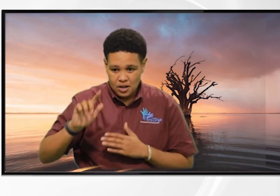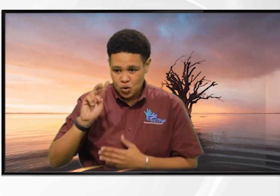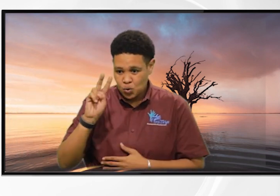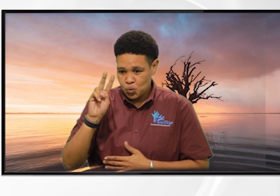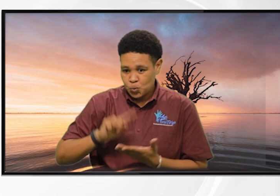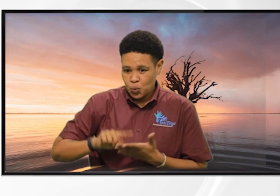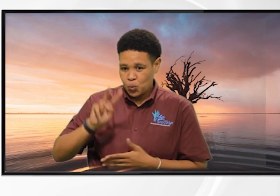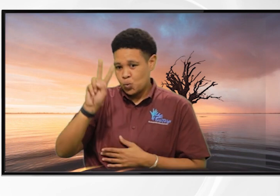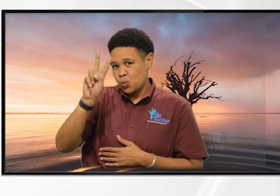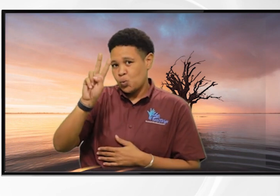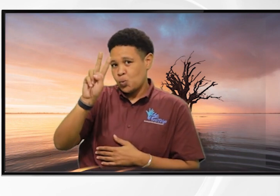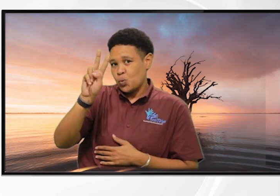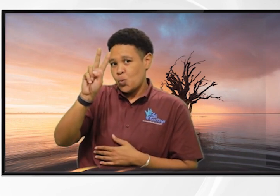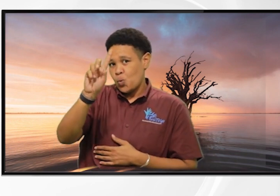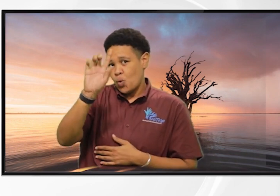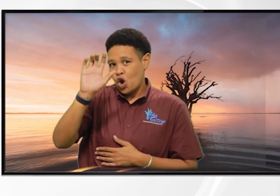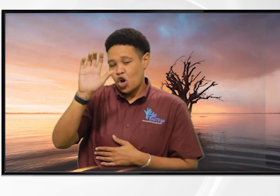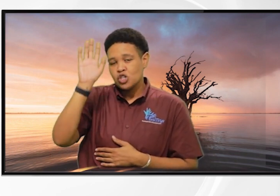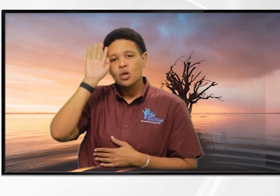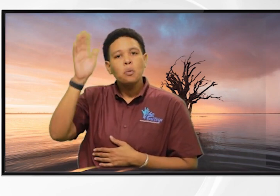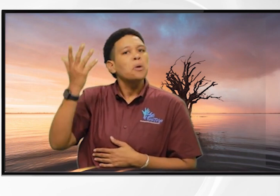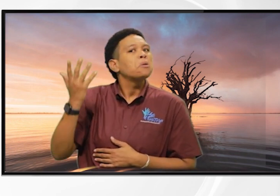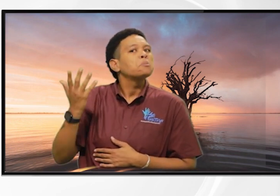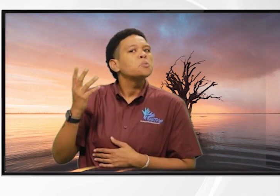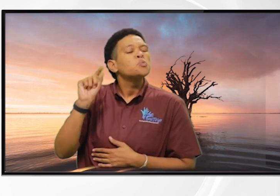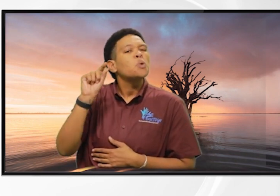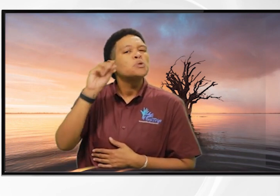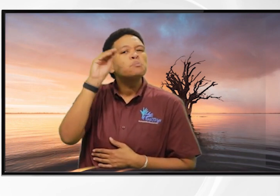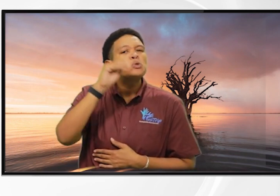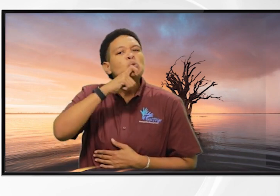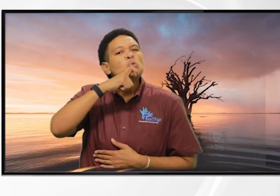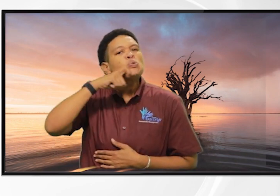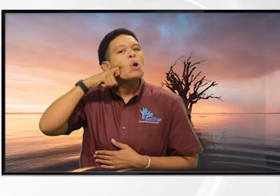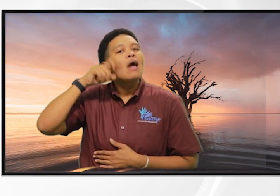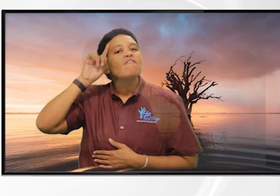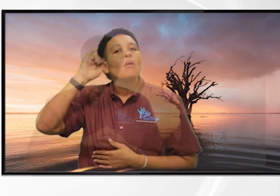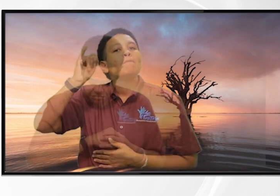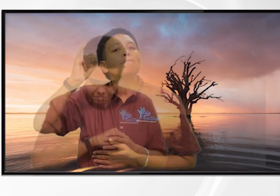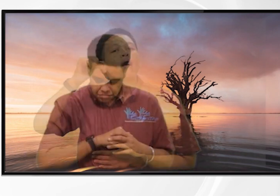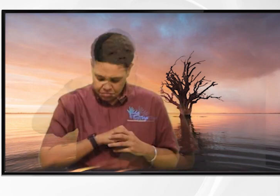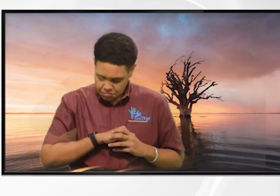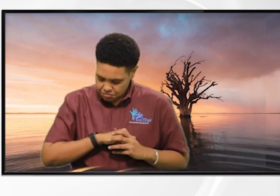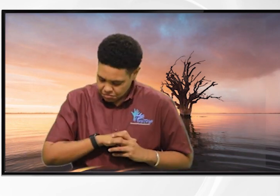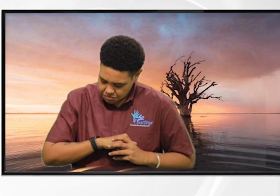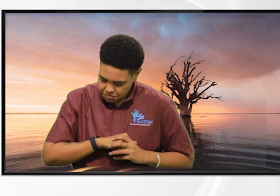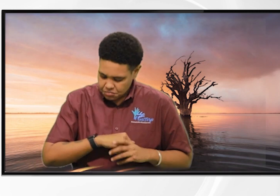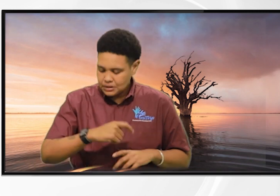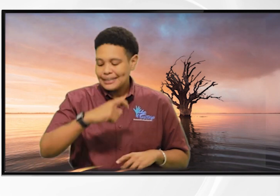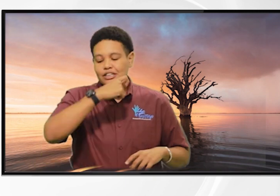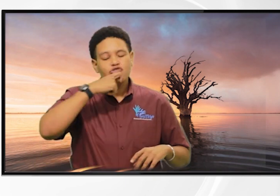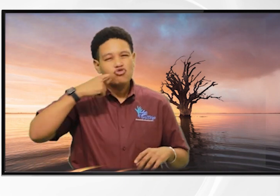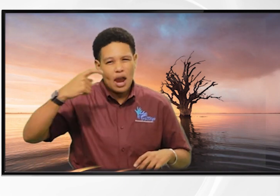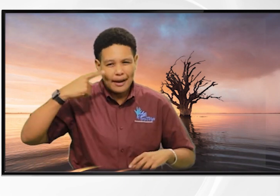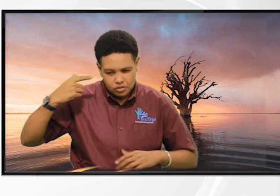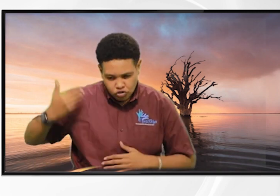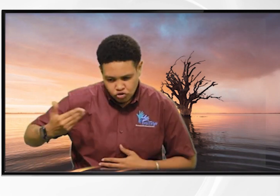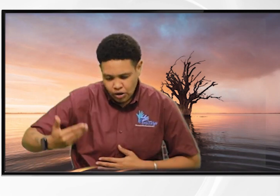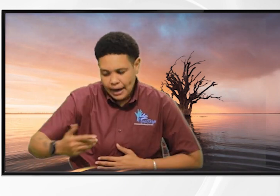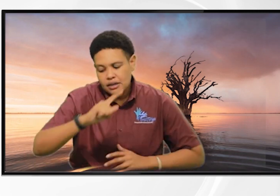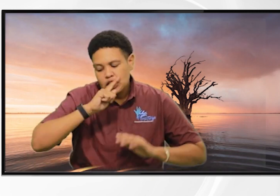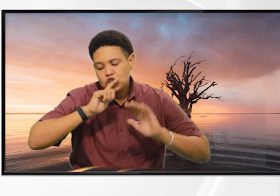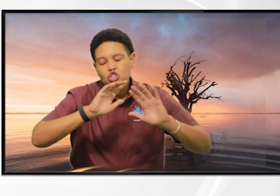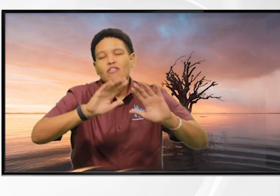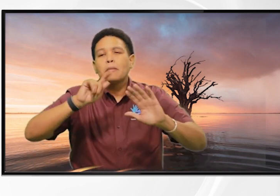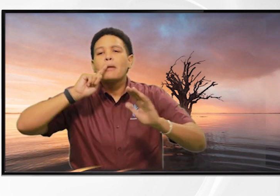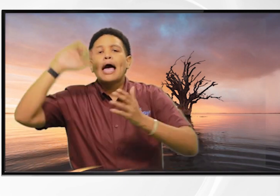to 21% drier for the most severe scenarios. The drying trend is primarily driven